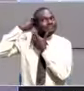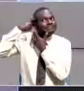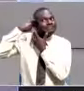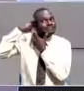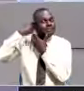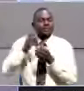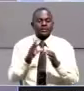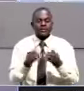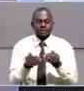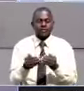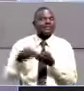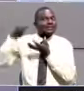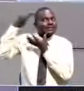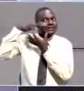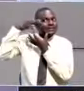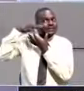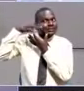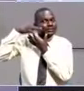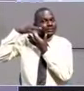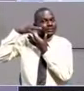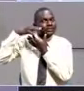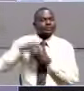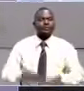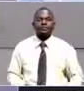an electrode inserted in the inner ear.